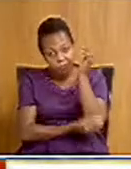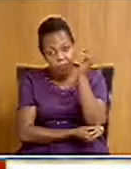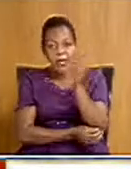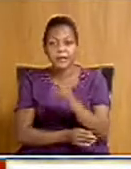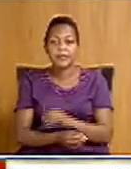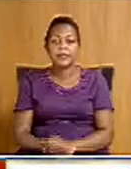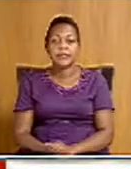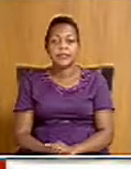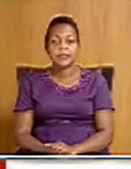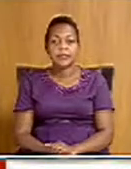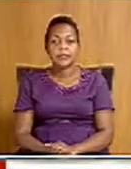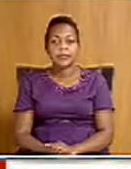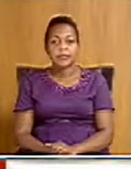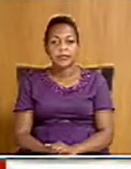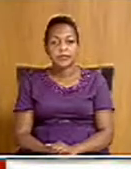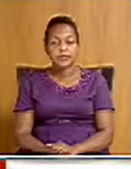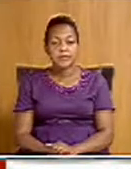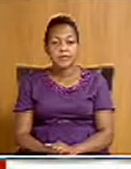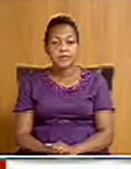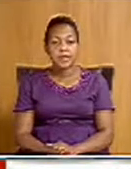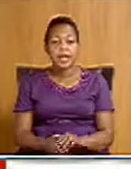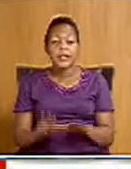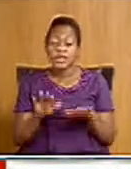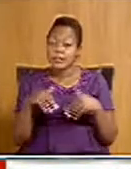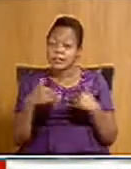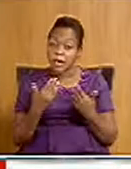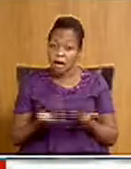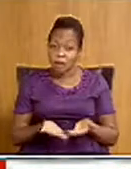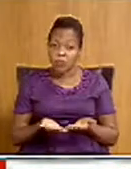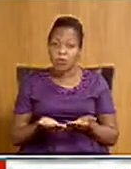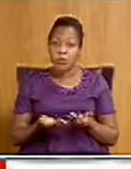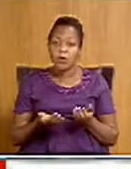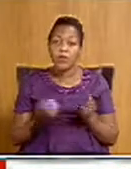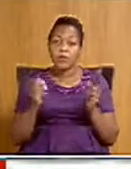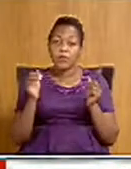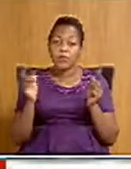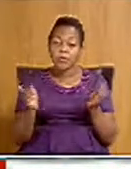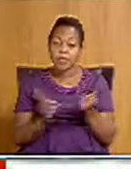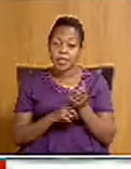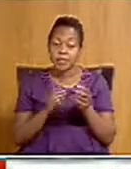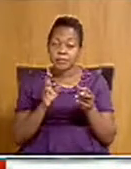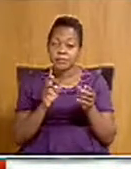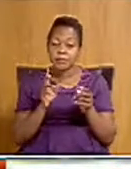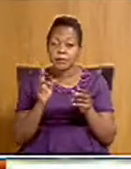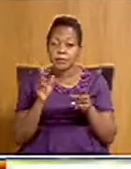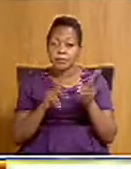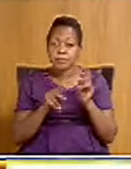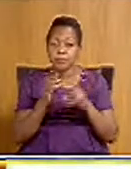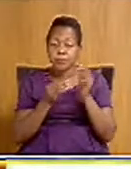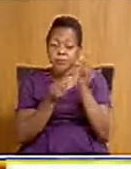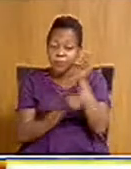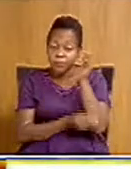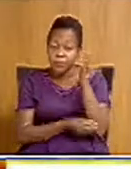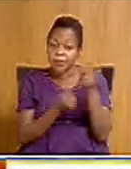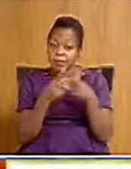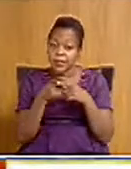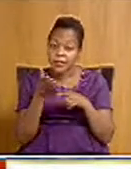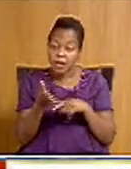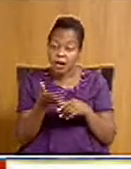That is how you would get poverty with people who have got good